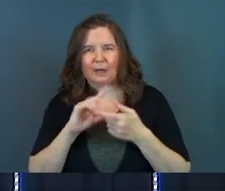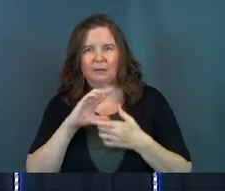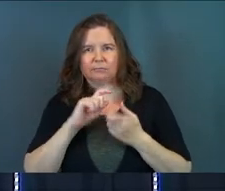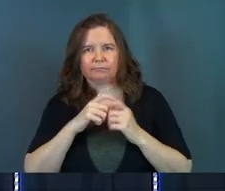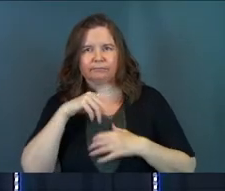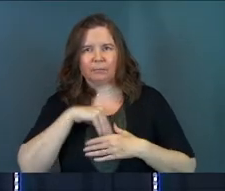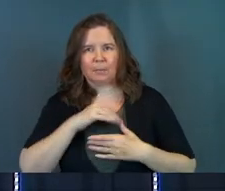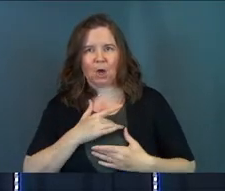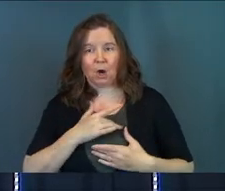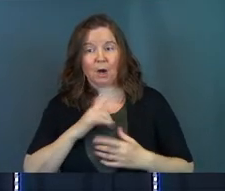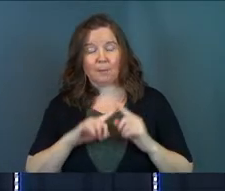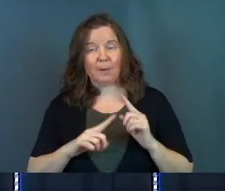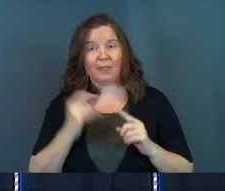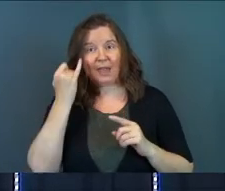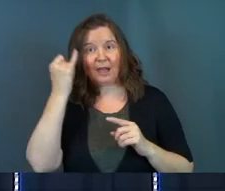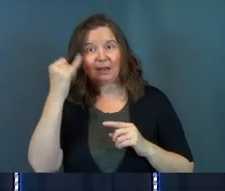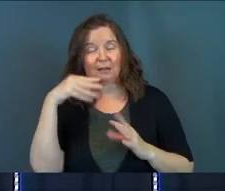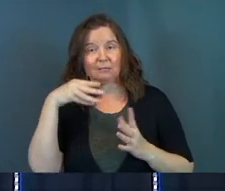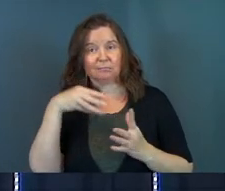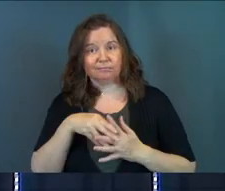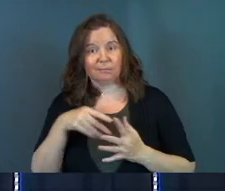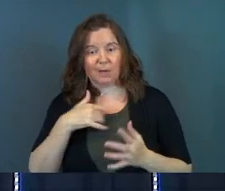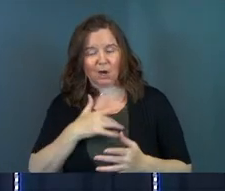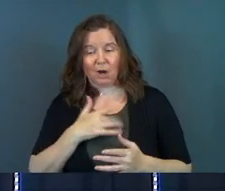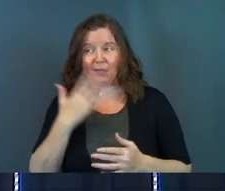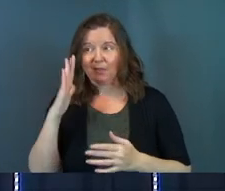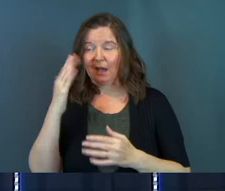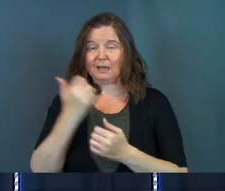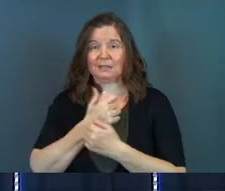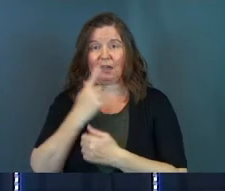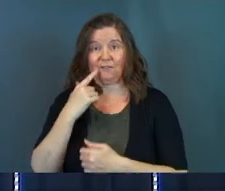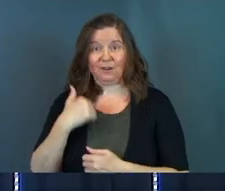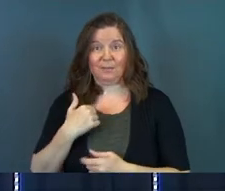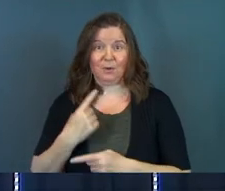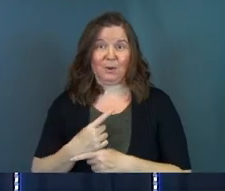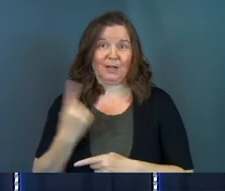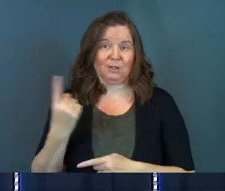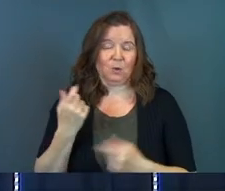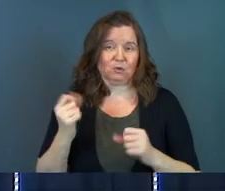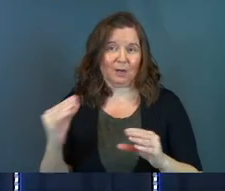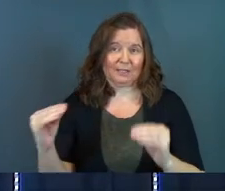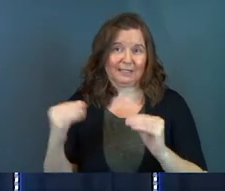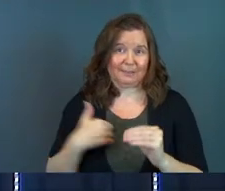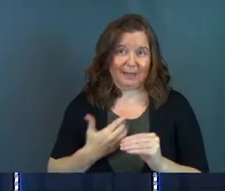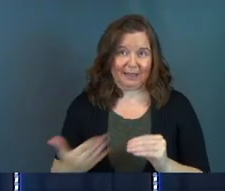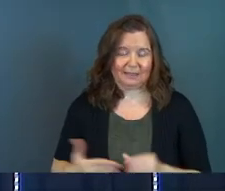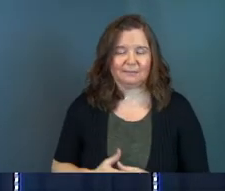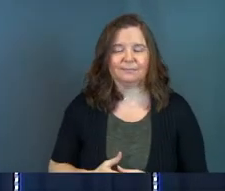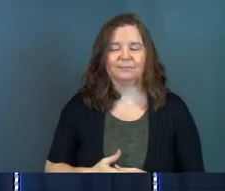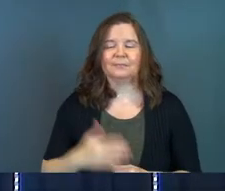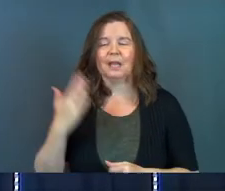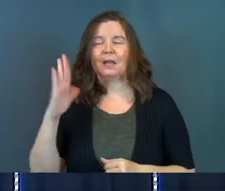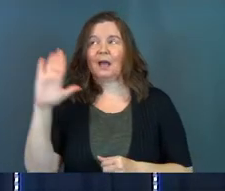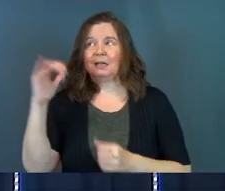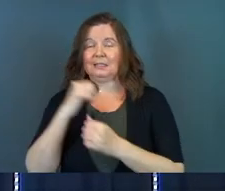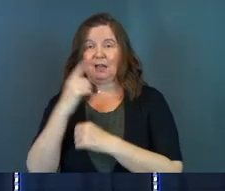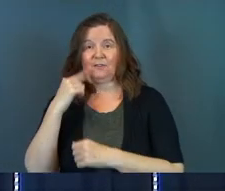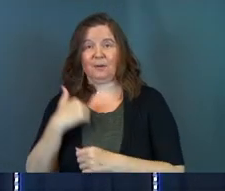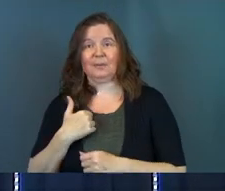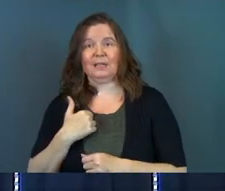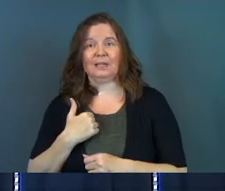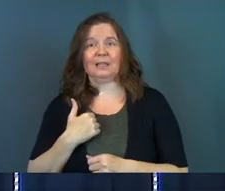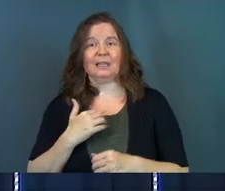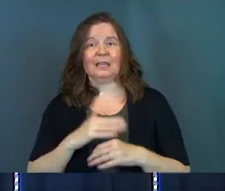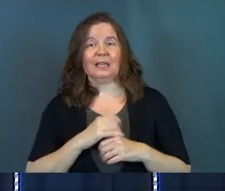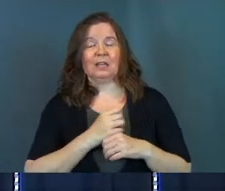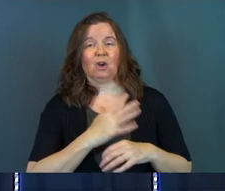heart, but it had. And then God in his great love for me, right? Like, he's always trying to teach me things. God in his great love for me,